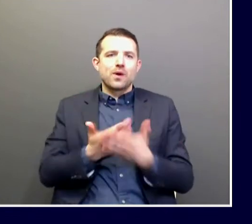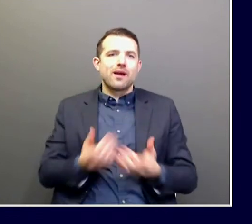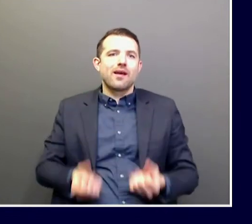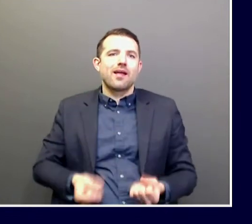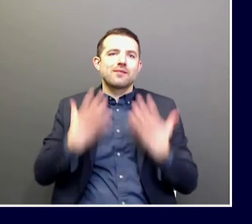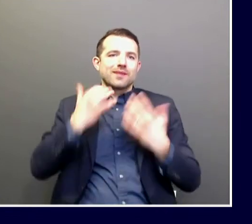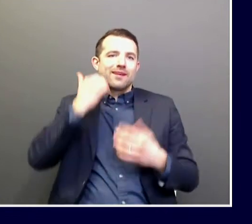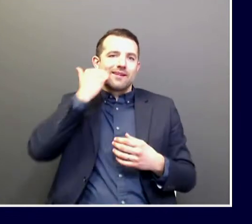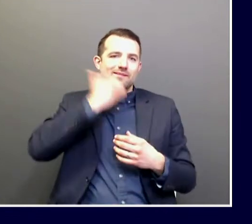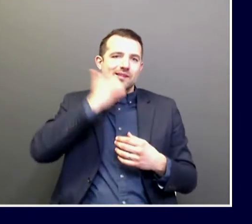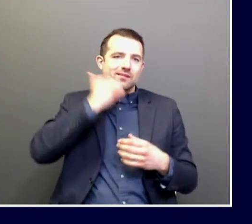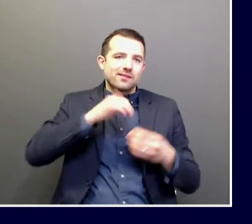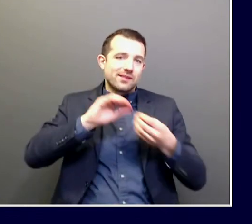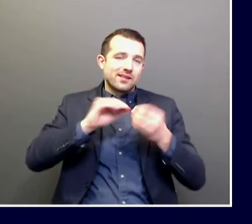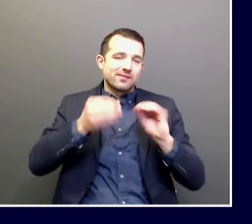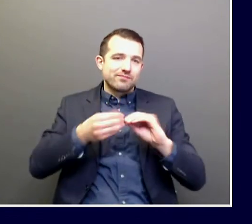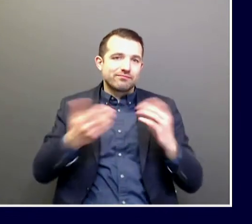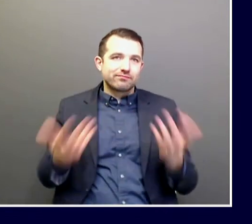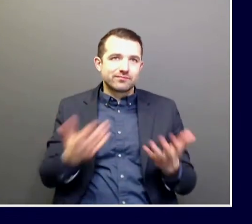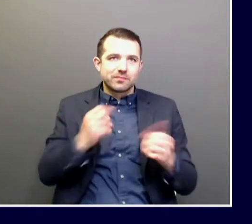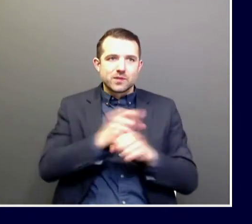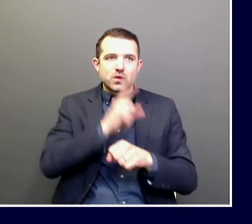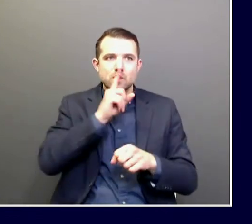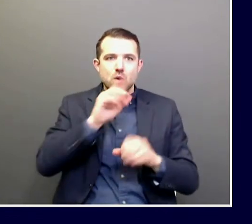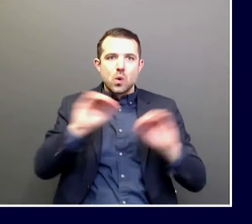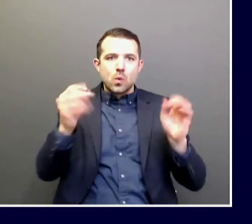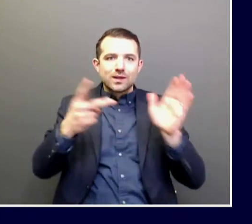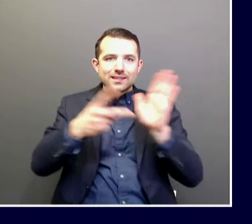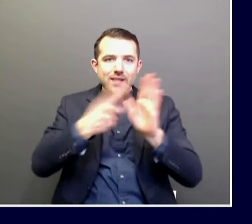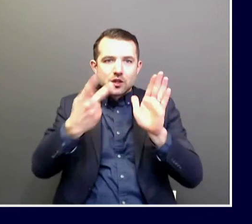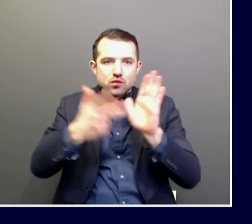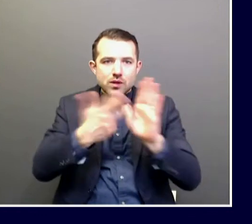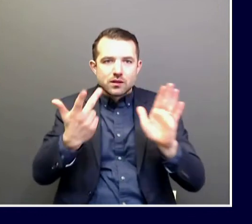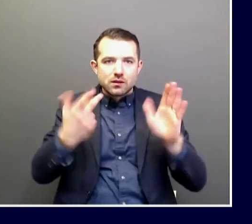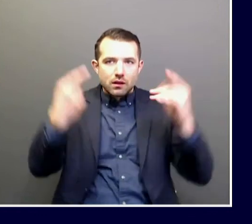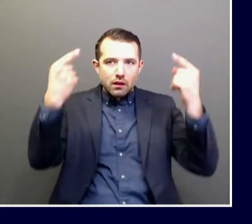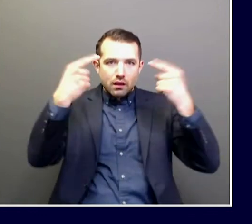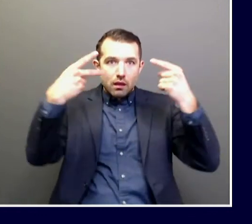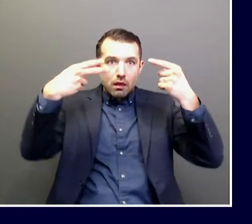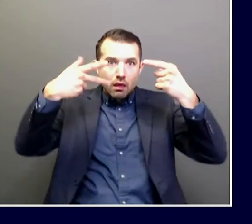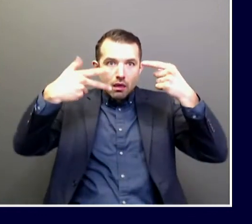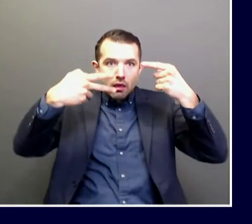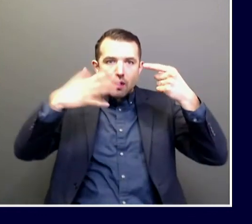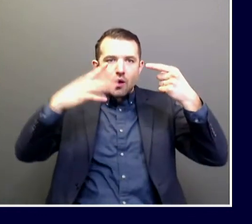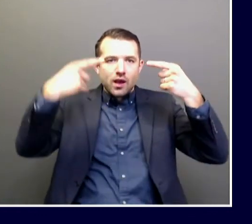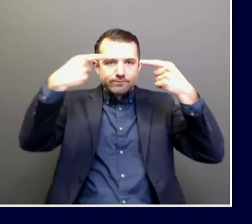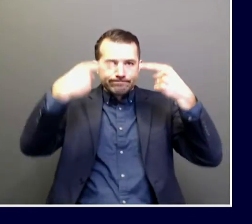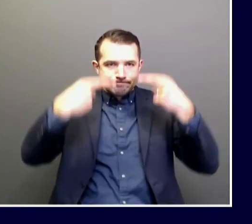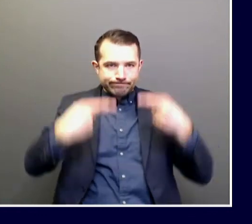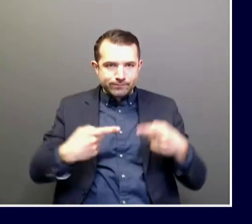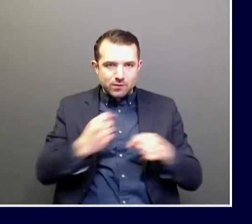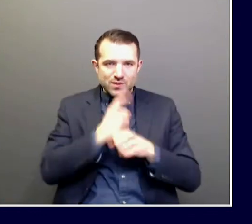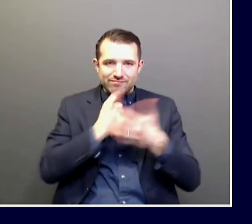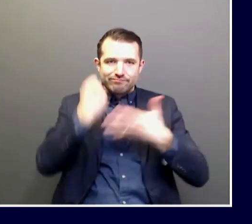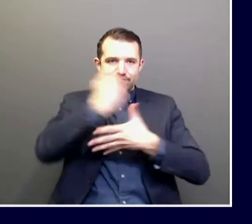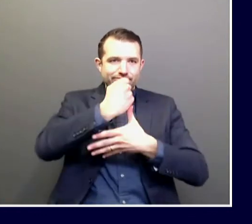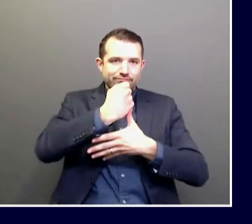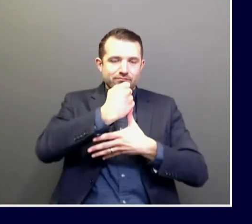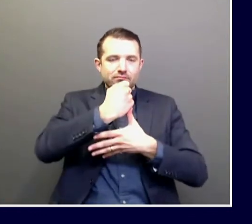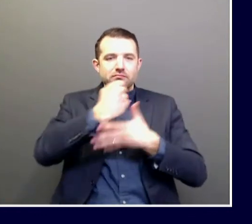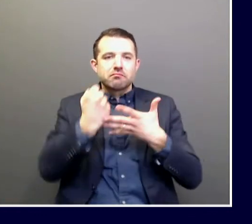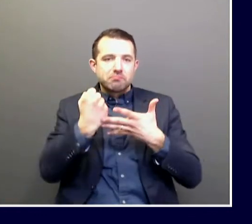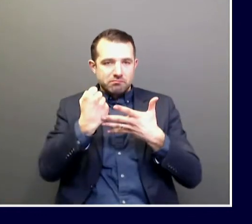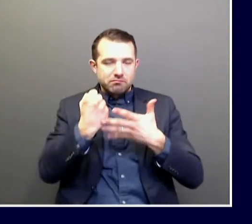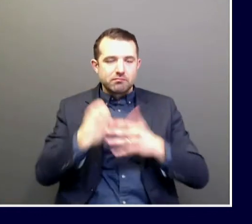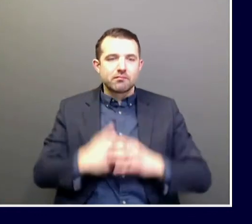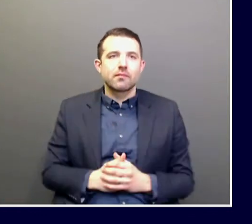of Omicron, the daily case count is not really the metric of this moment. It's really more things like hospitalizations, things